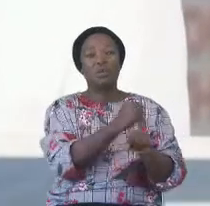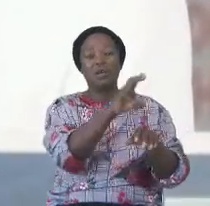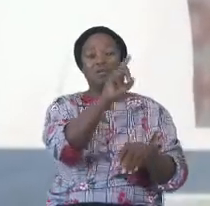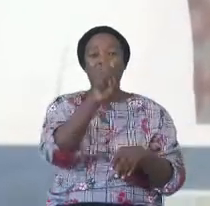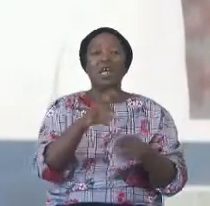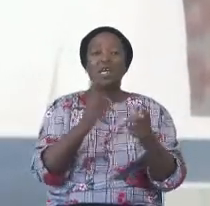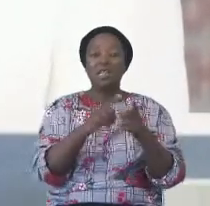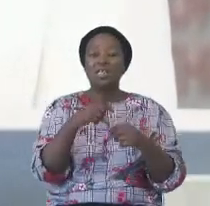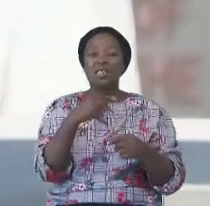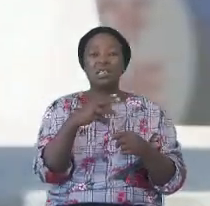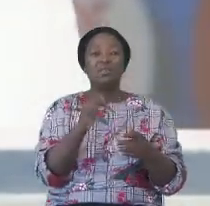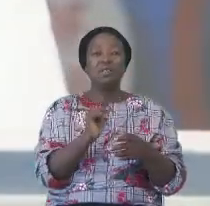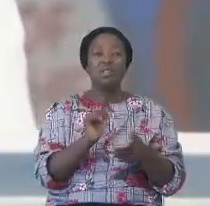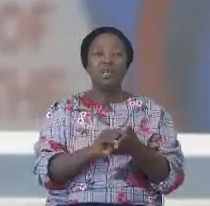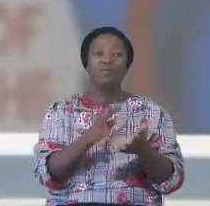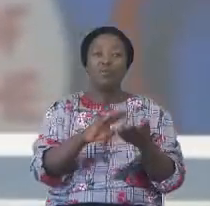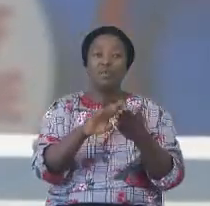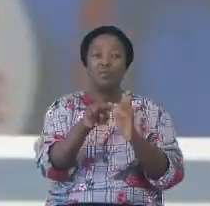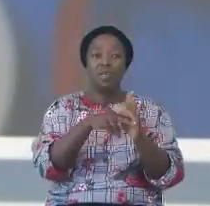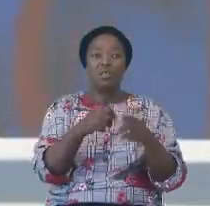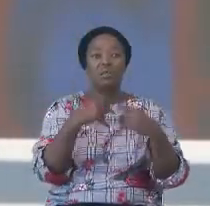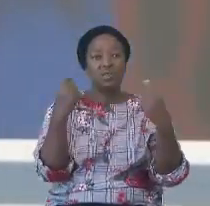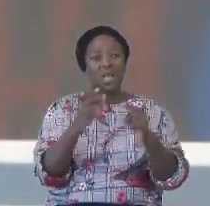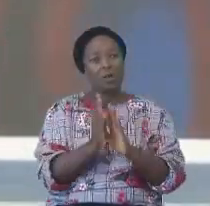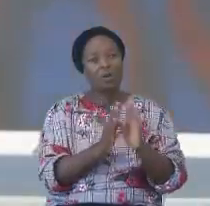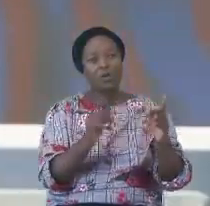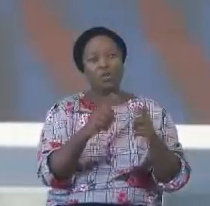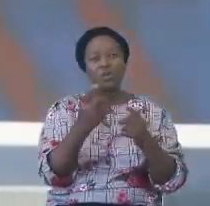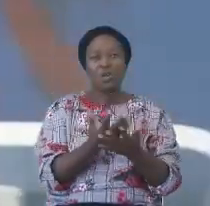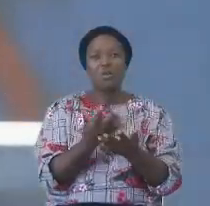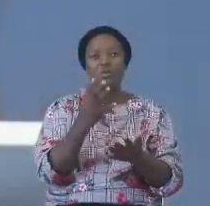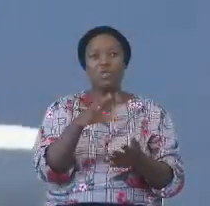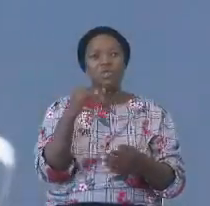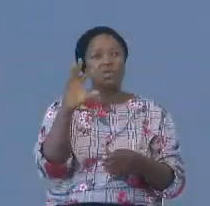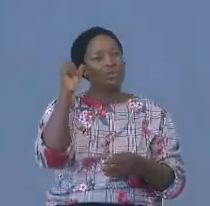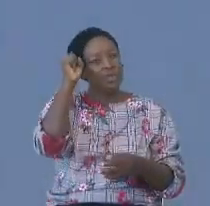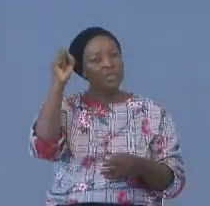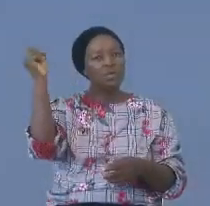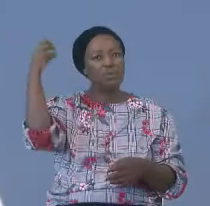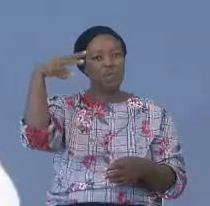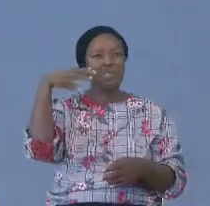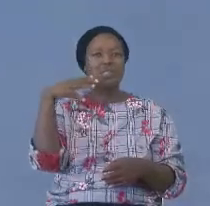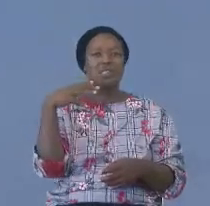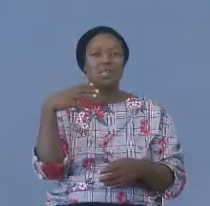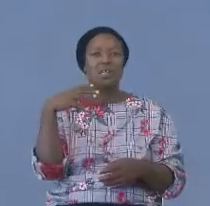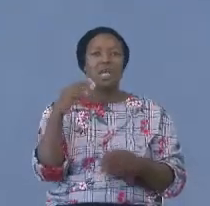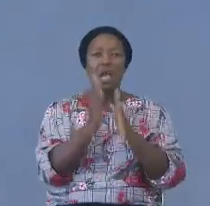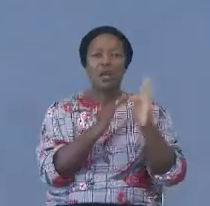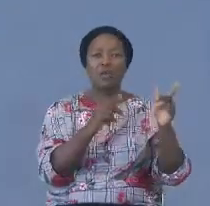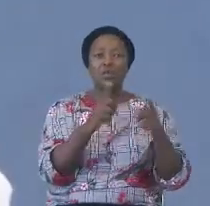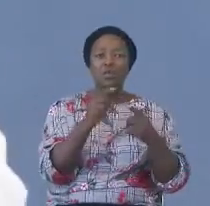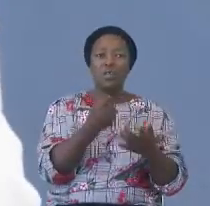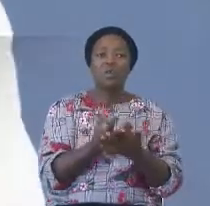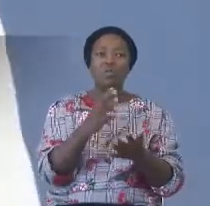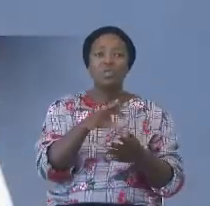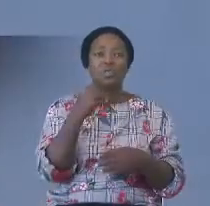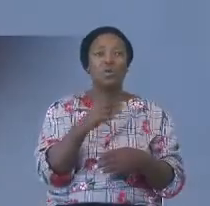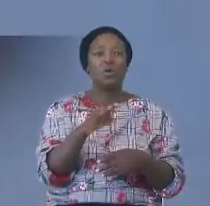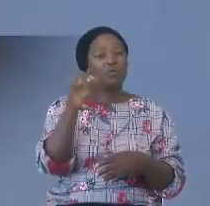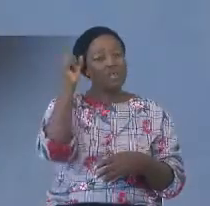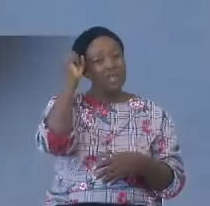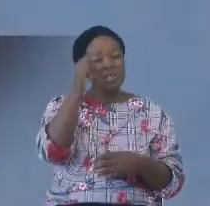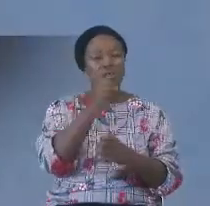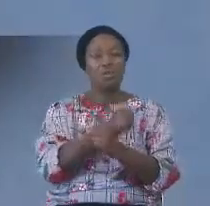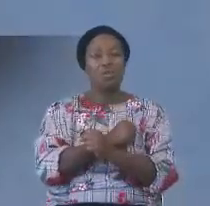shed on the cross of Calvary. Then he says, the forgiveness of sins according to the riches of